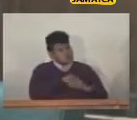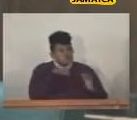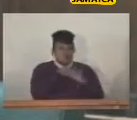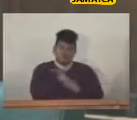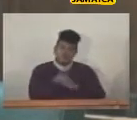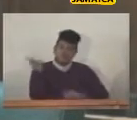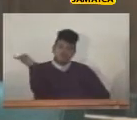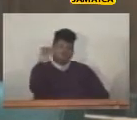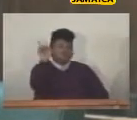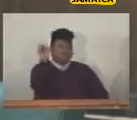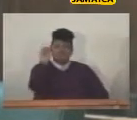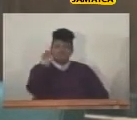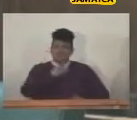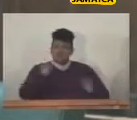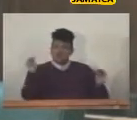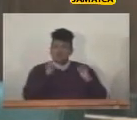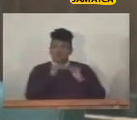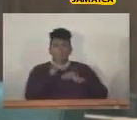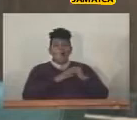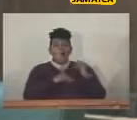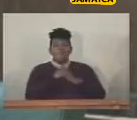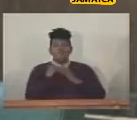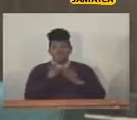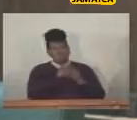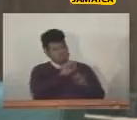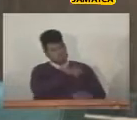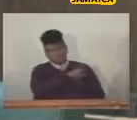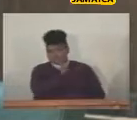President. No more comfortable ride.